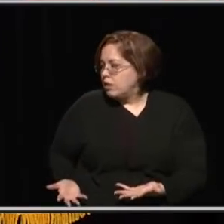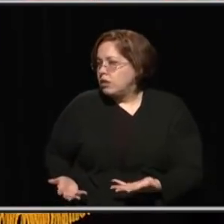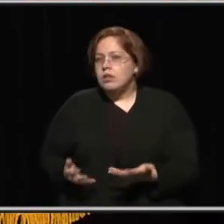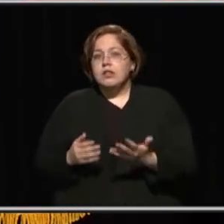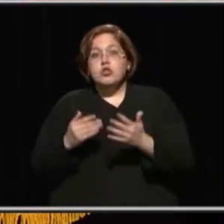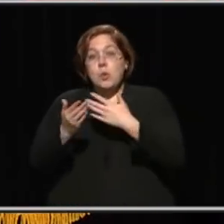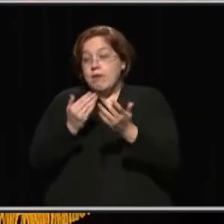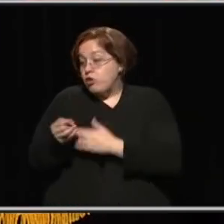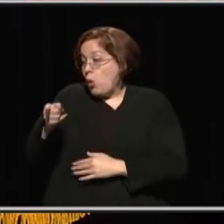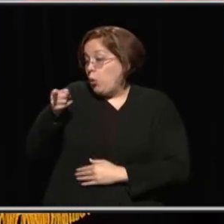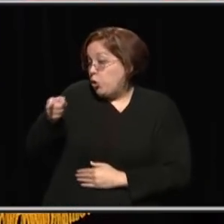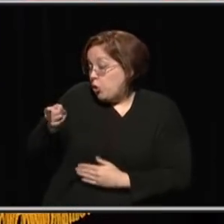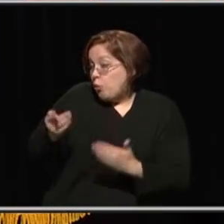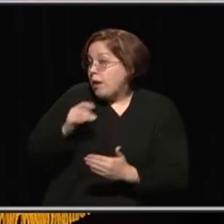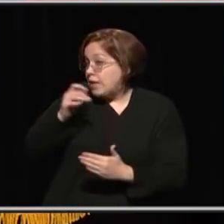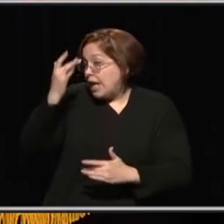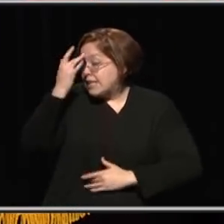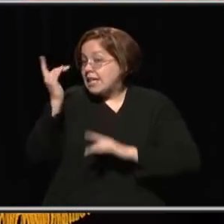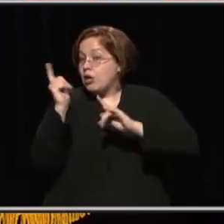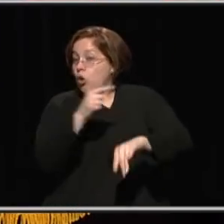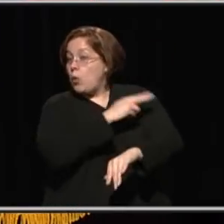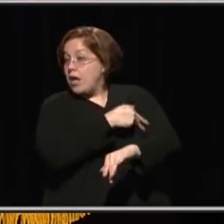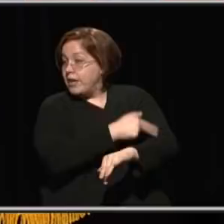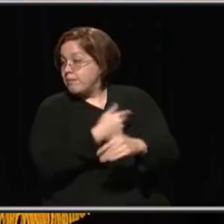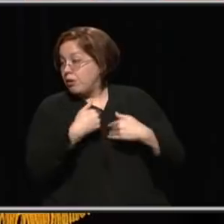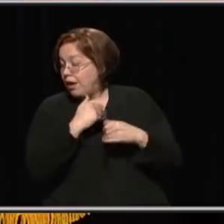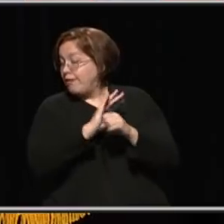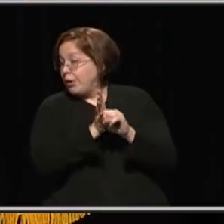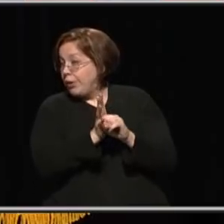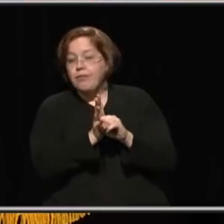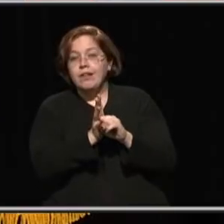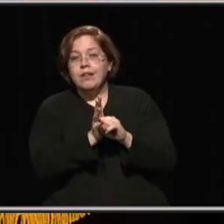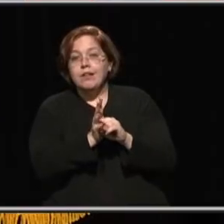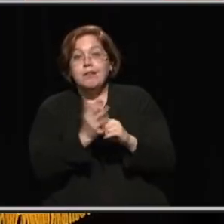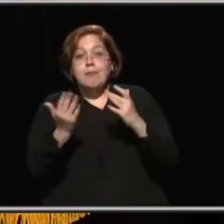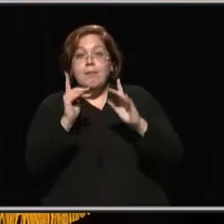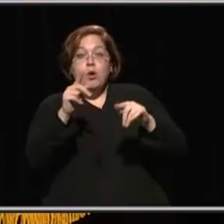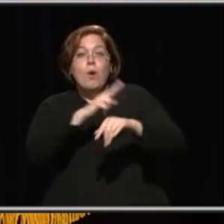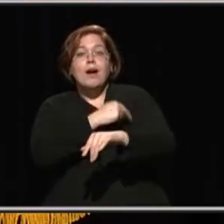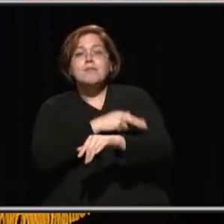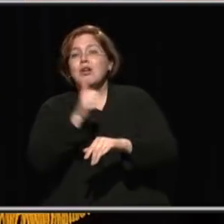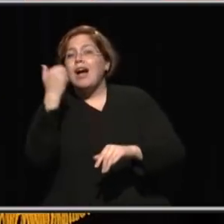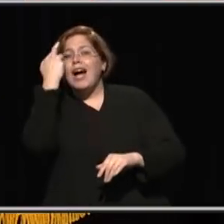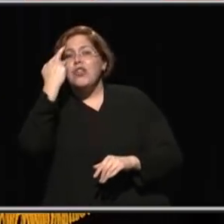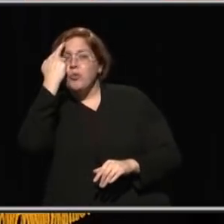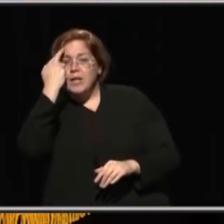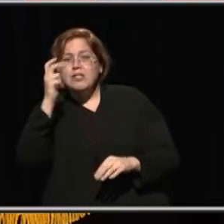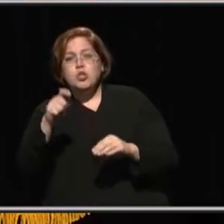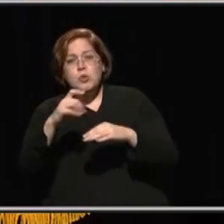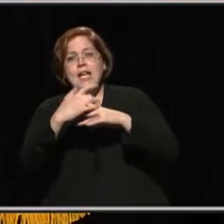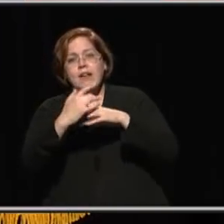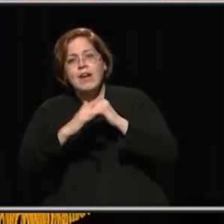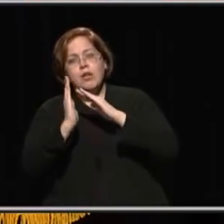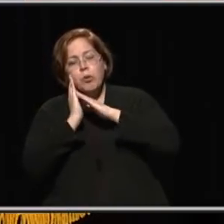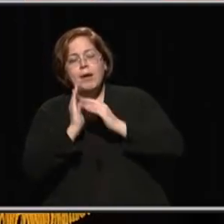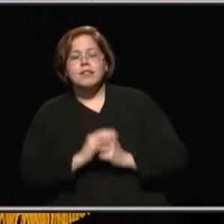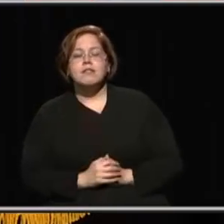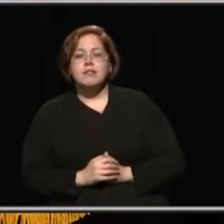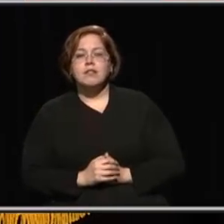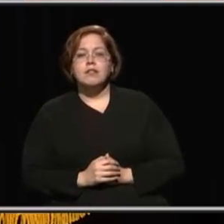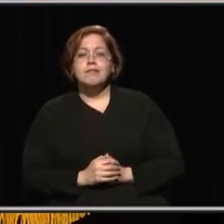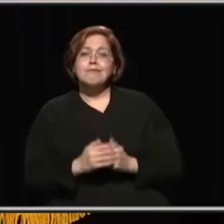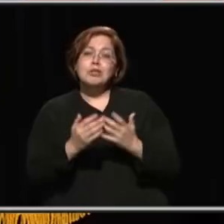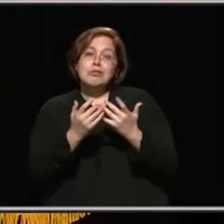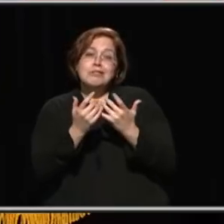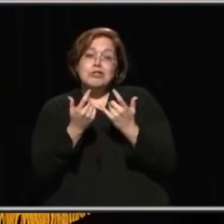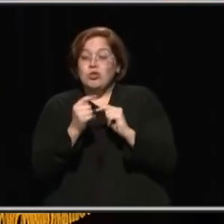even though you might not be sick and go to the hospital with COVID, you need the hospital for something else, and you want those beds to be available then. So just trying